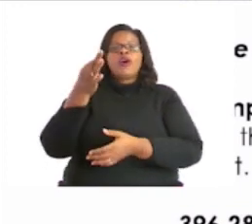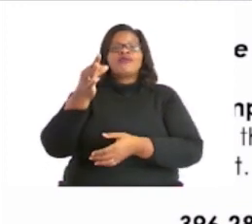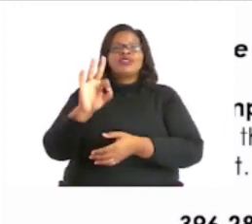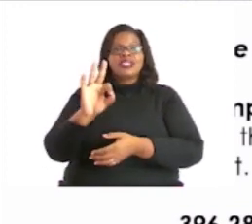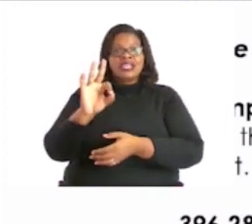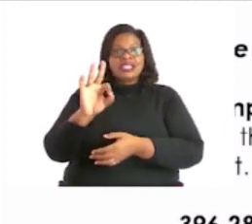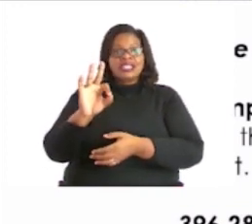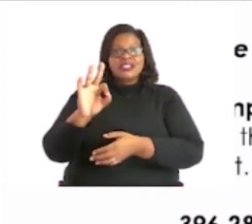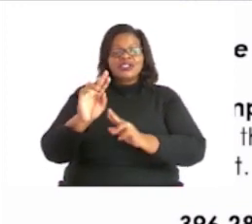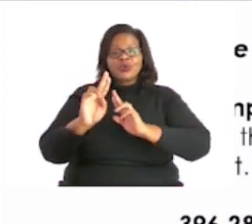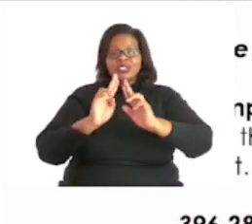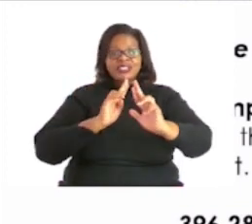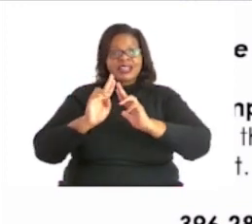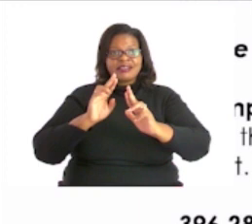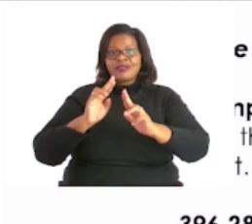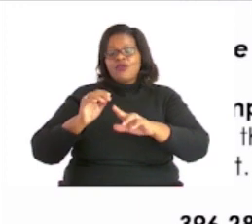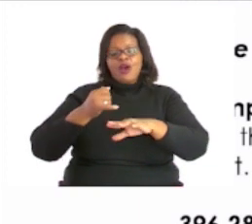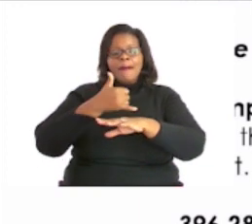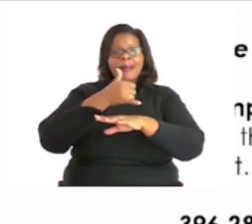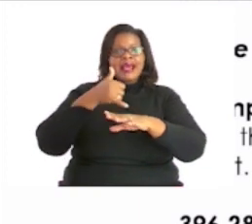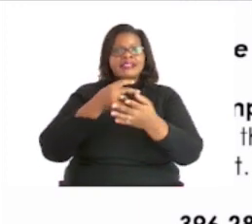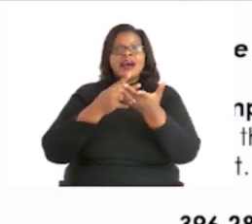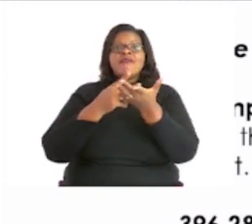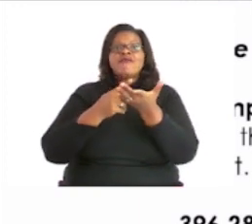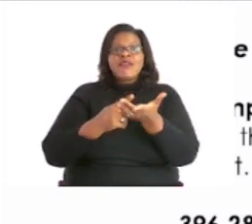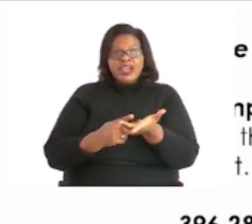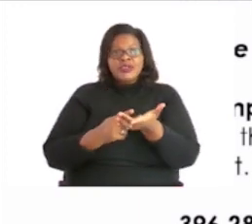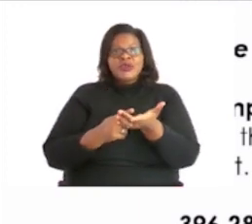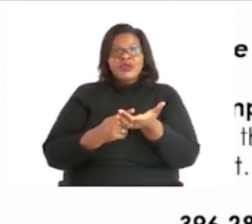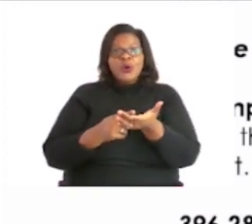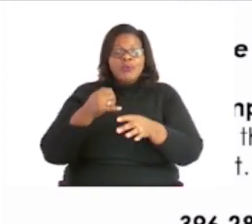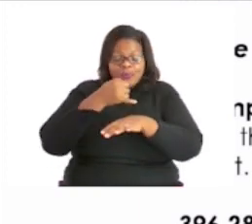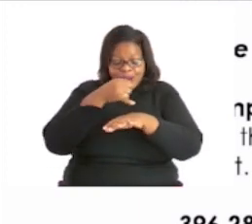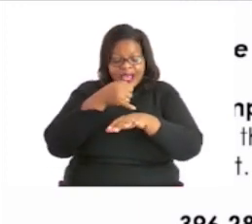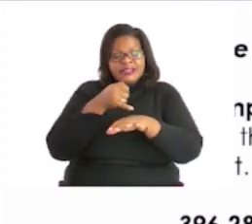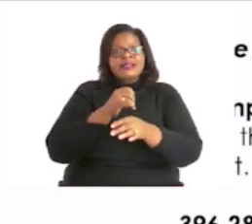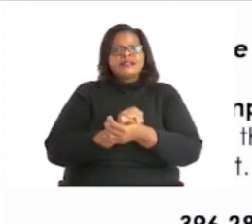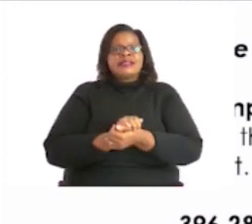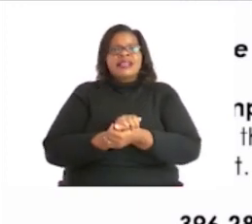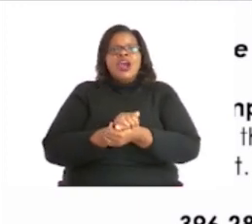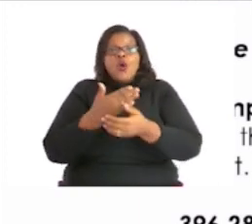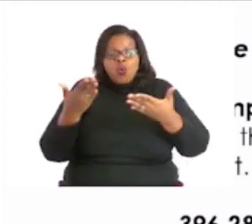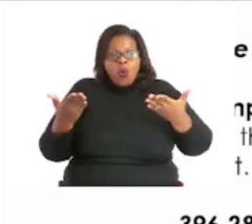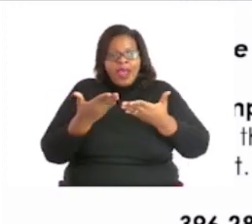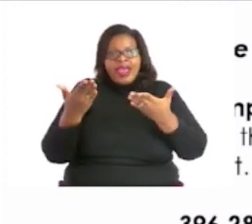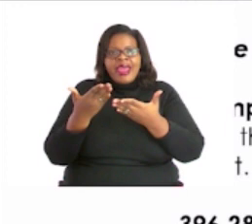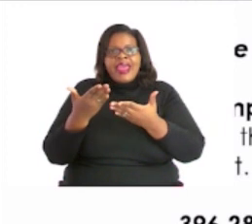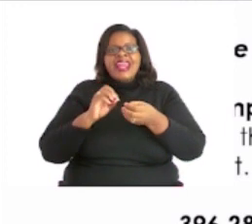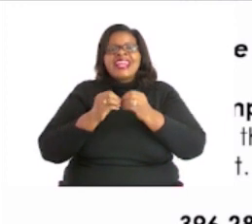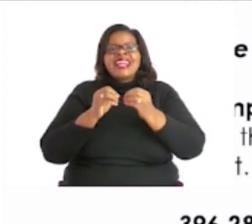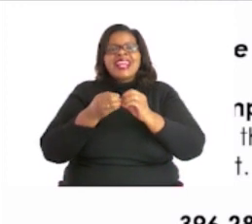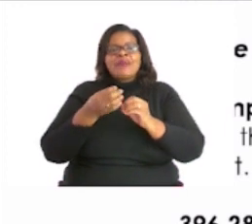place? Place means position. Where in that number is the